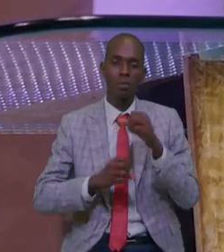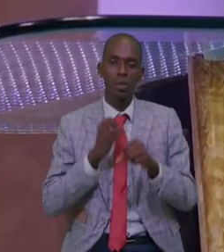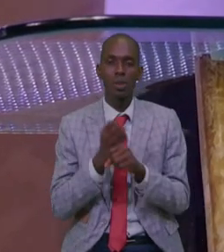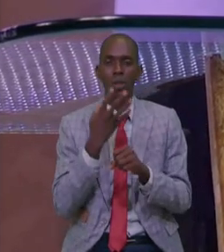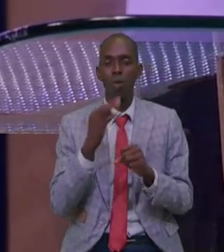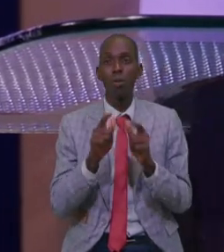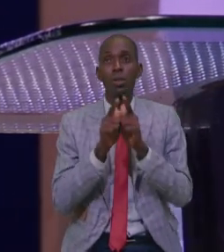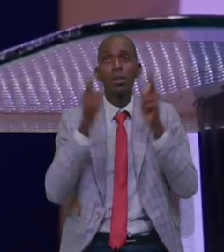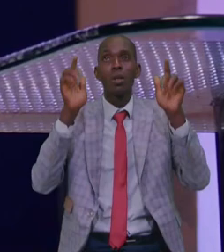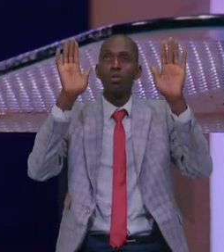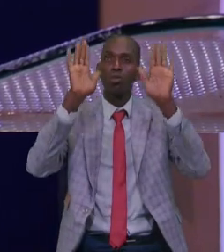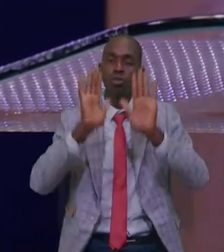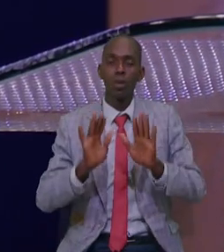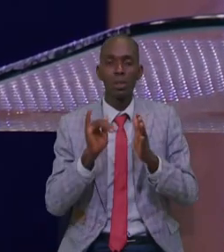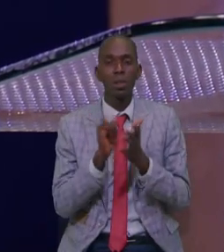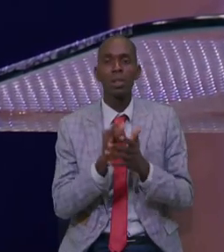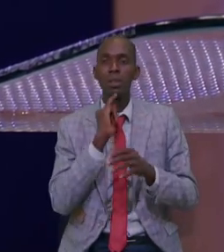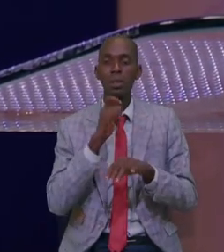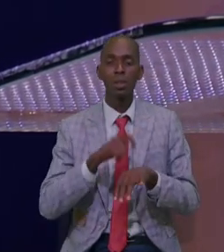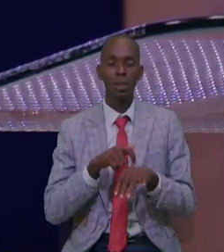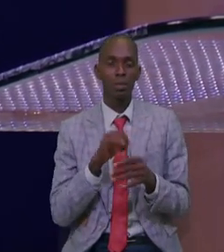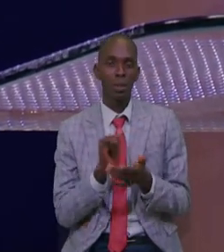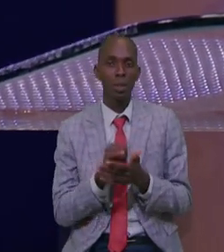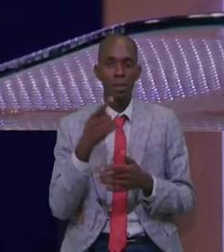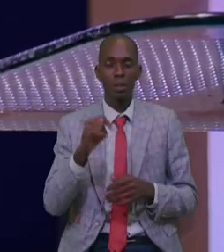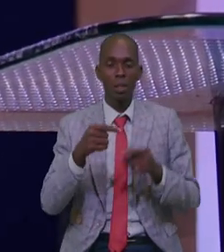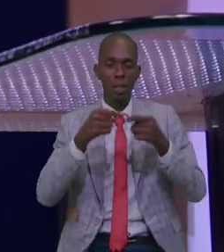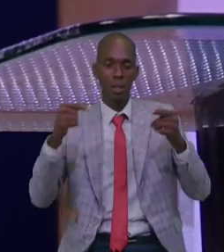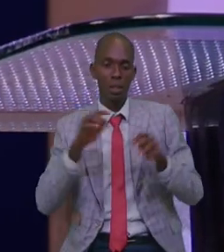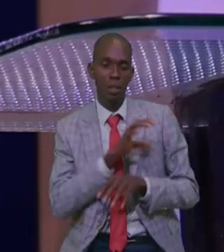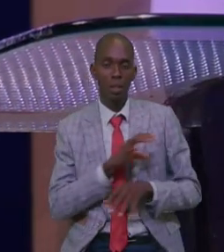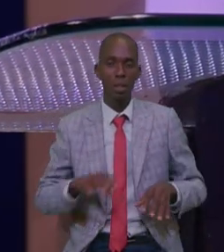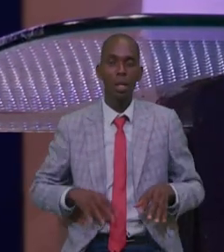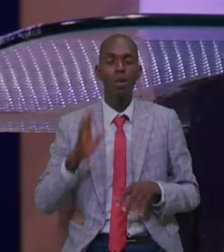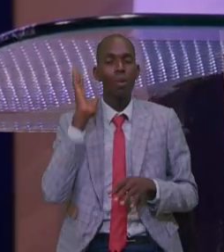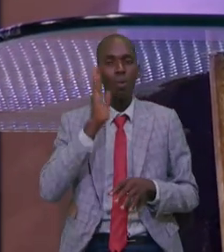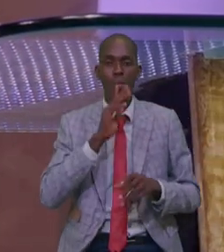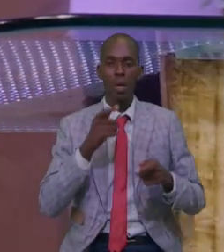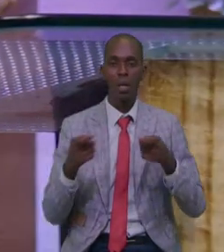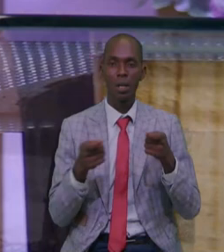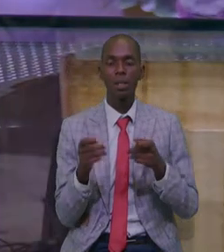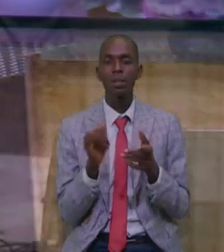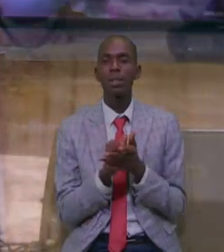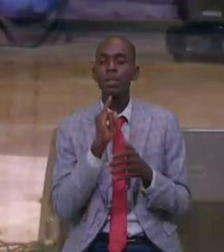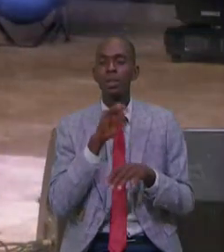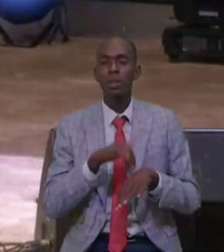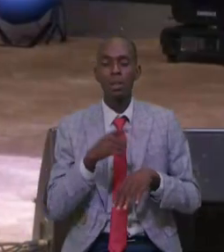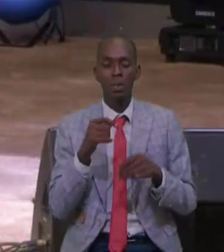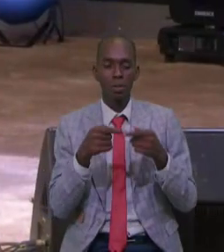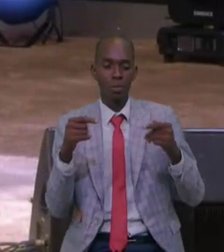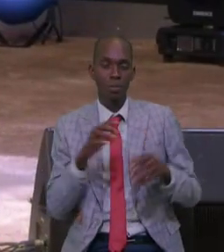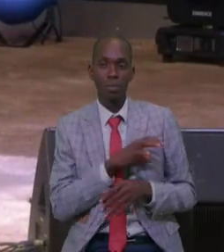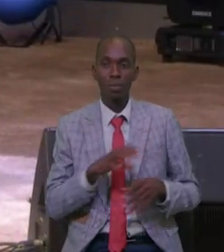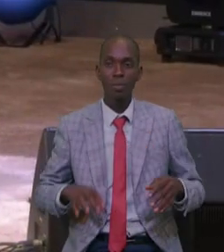is the time that the Antichrist will be reigning. And the time of the Antichrist is actually the final